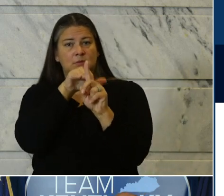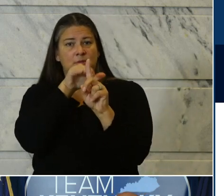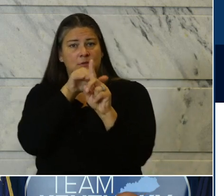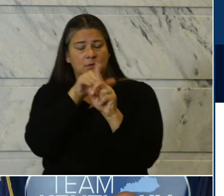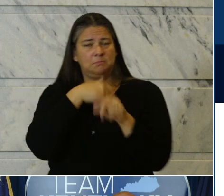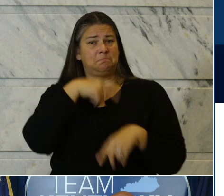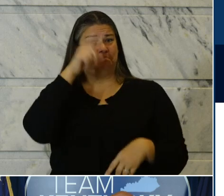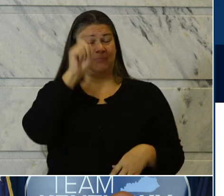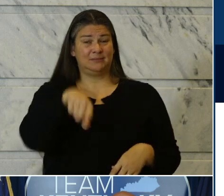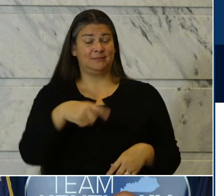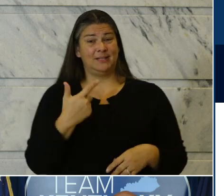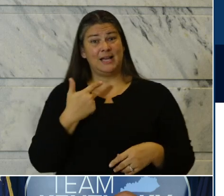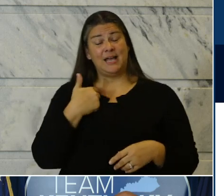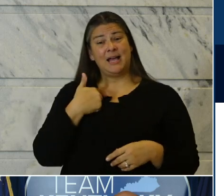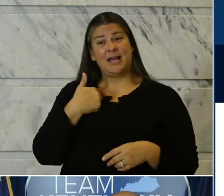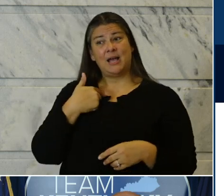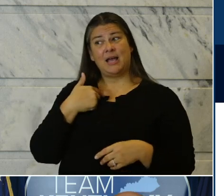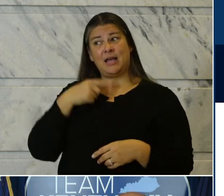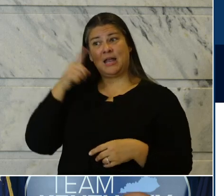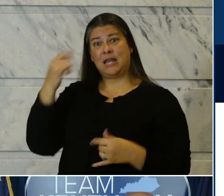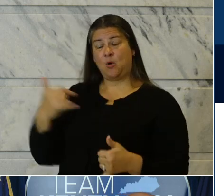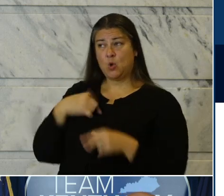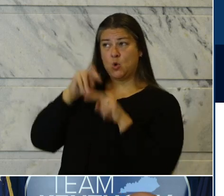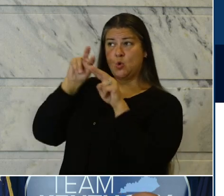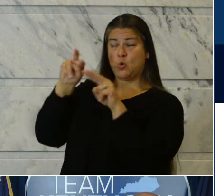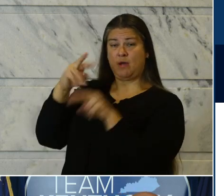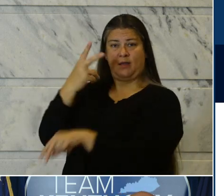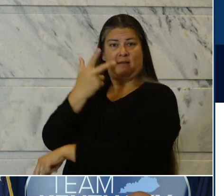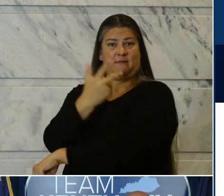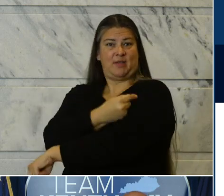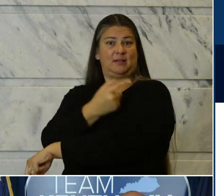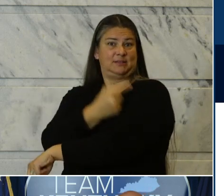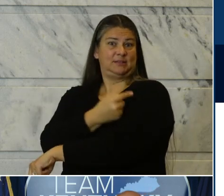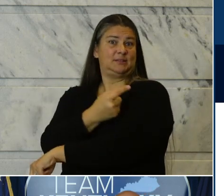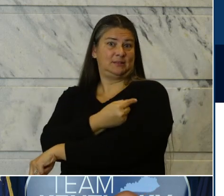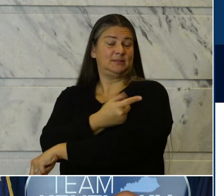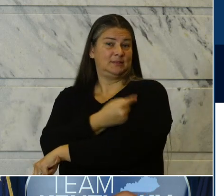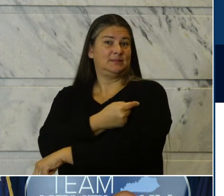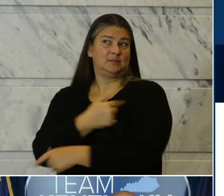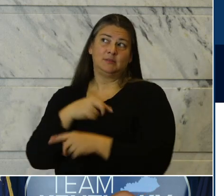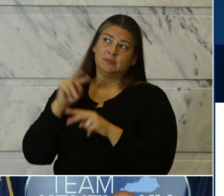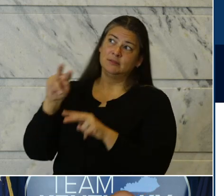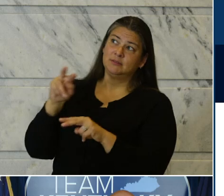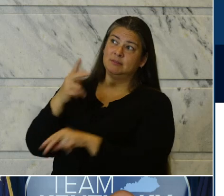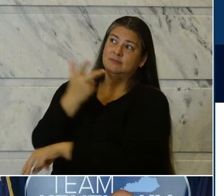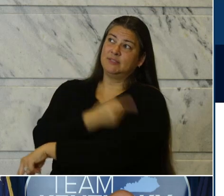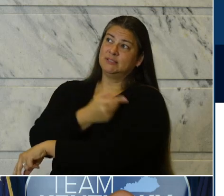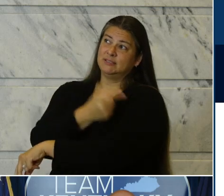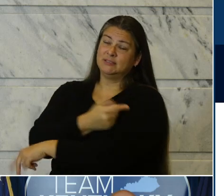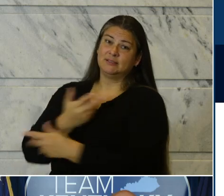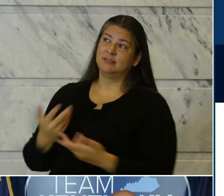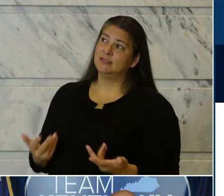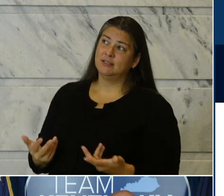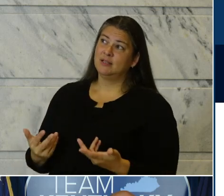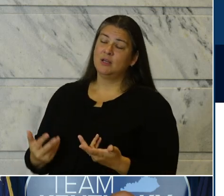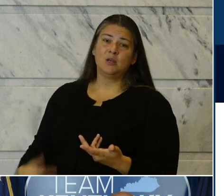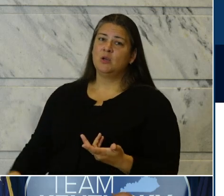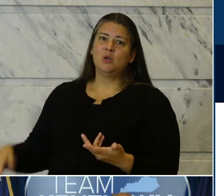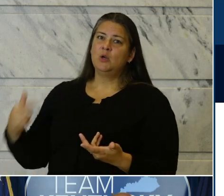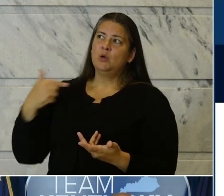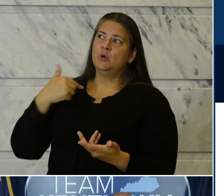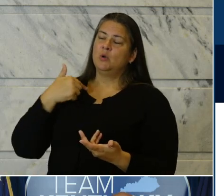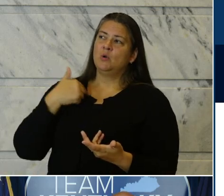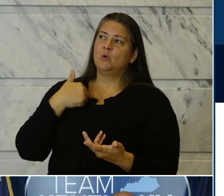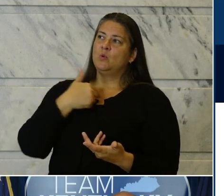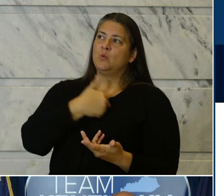things have gotten revised at the federal level, because now it's aligning with what I was saying for weeks before, is that we're not going to have sufficient